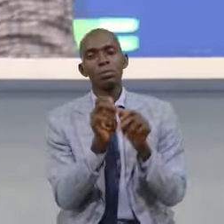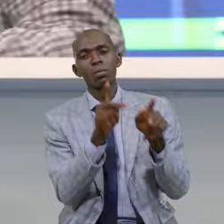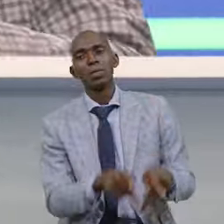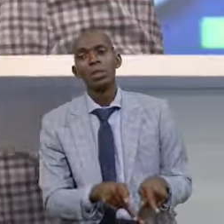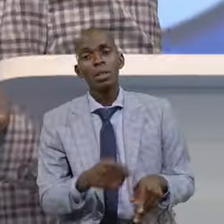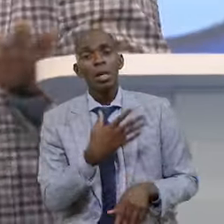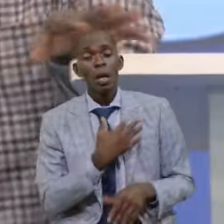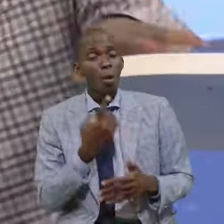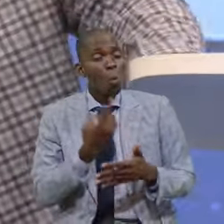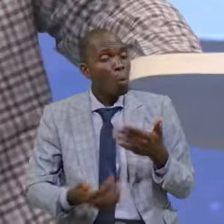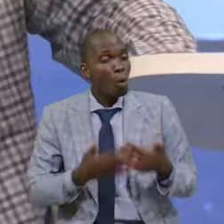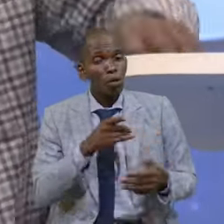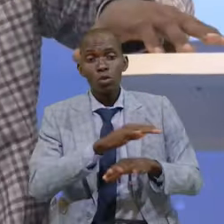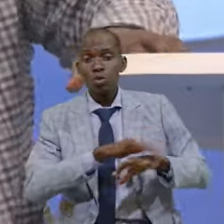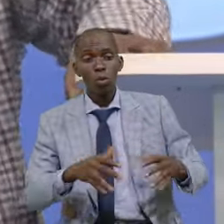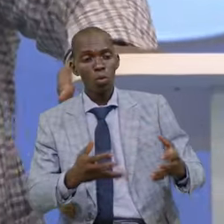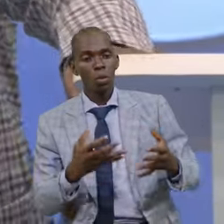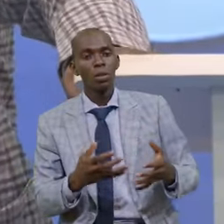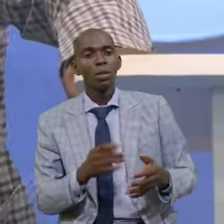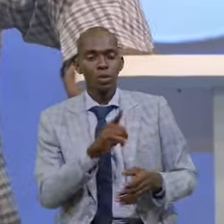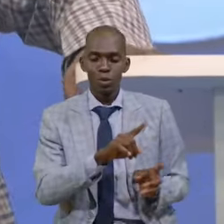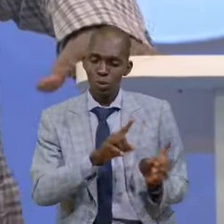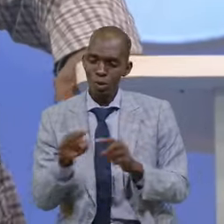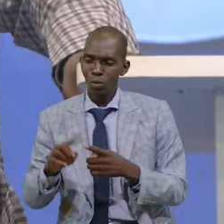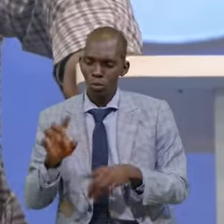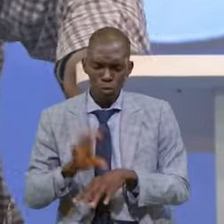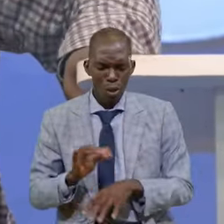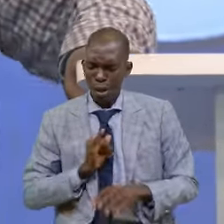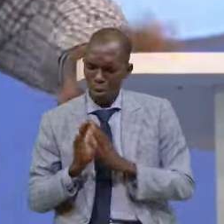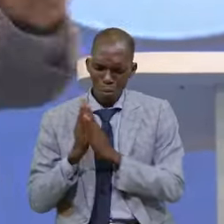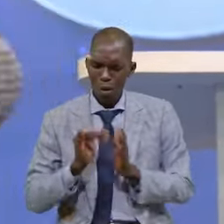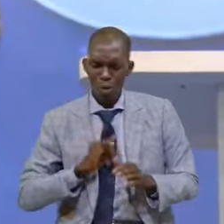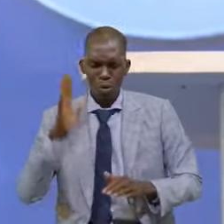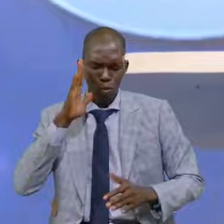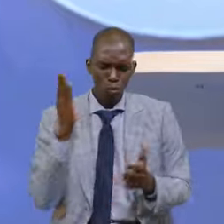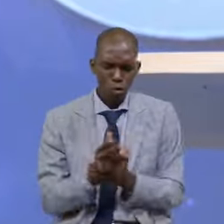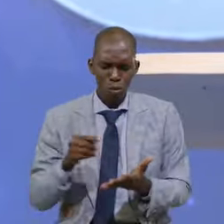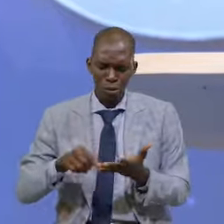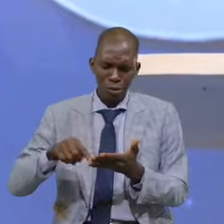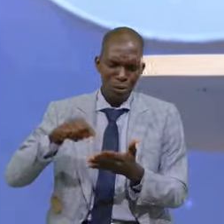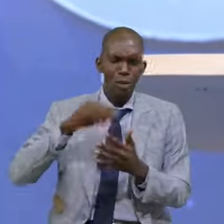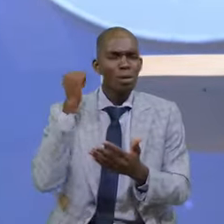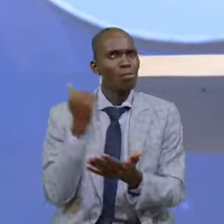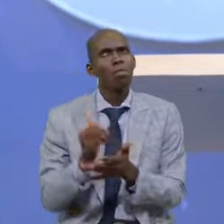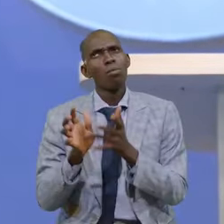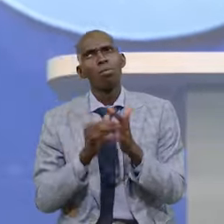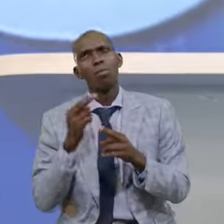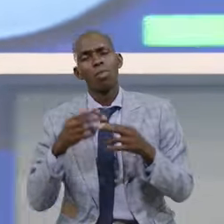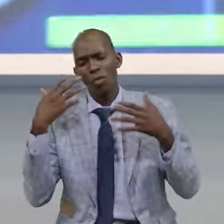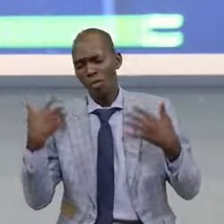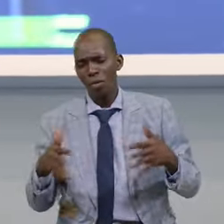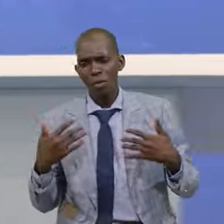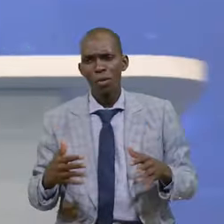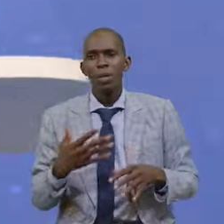you didn't want to answer, you came to church, I will not do that. I will not do that. Amen. In Jesus' name. And you didn't have